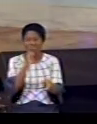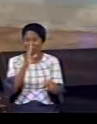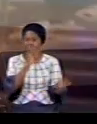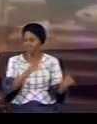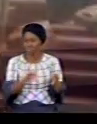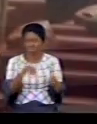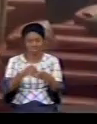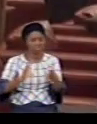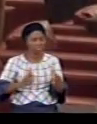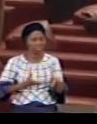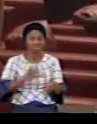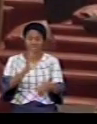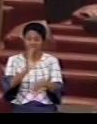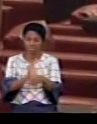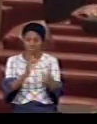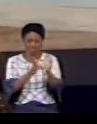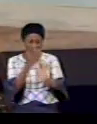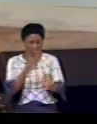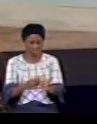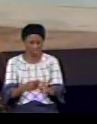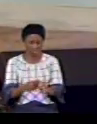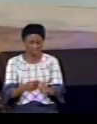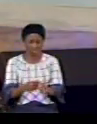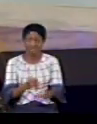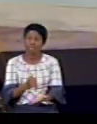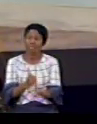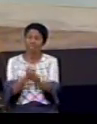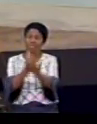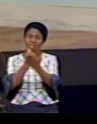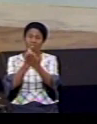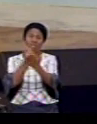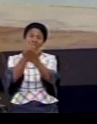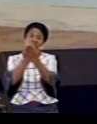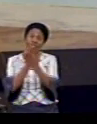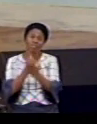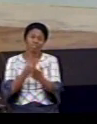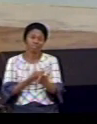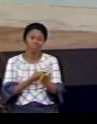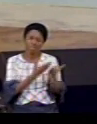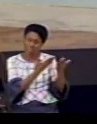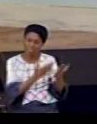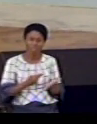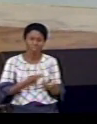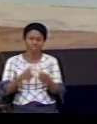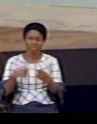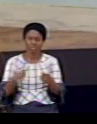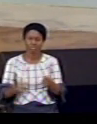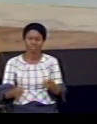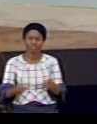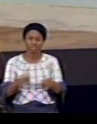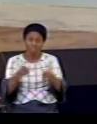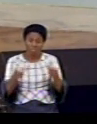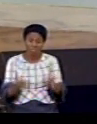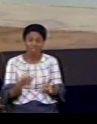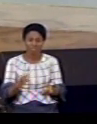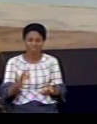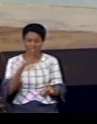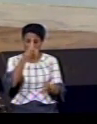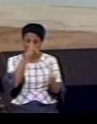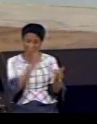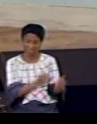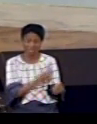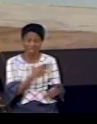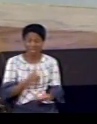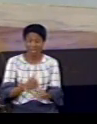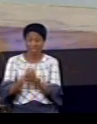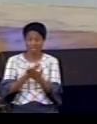church. Bring us, Lord, to the platform of faith and help us by faith to